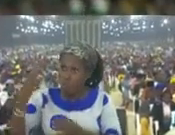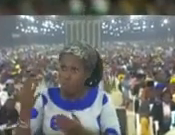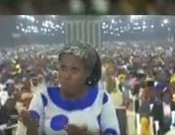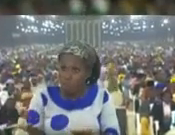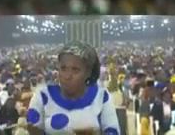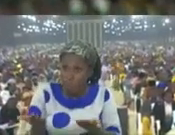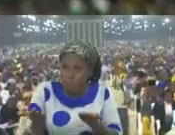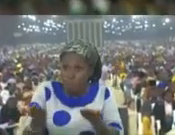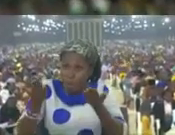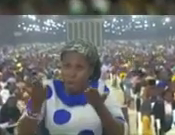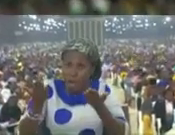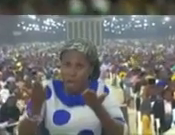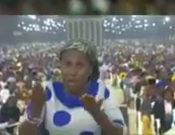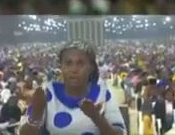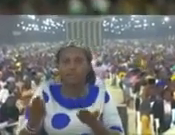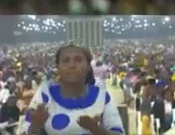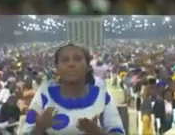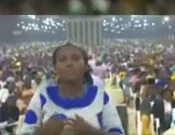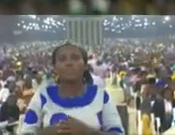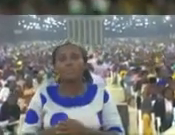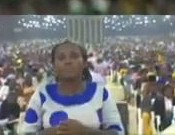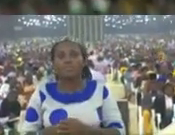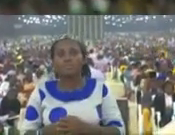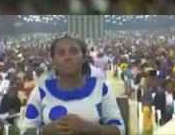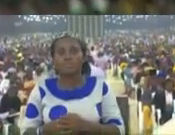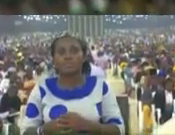it is what,